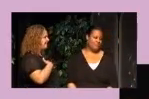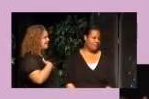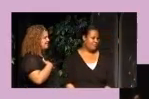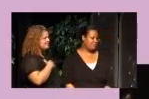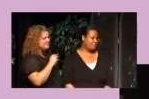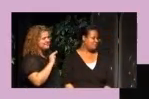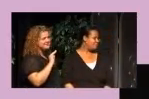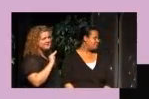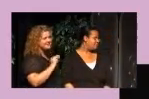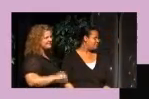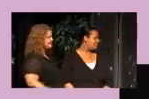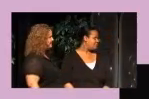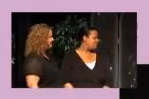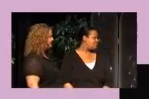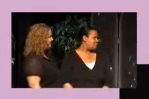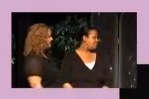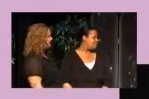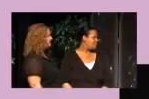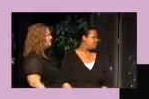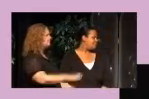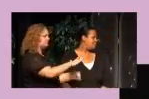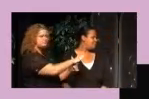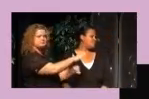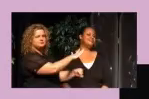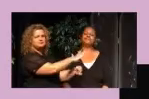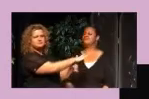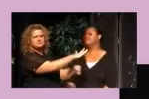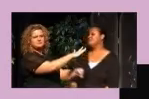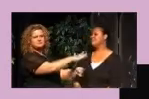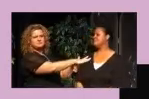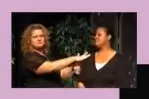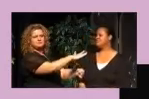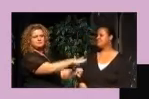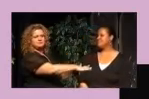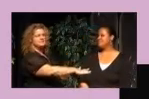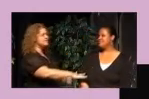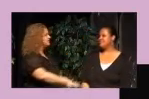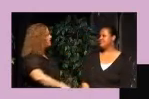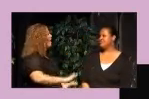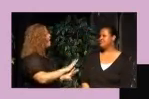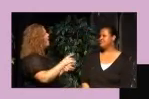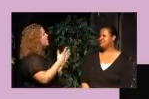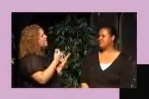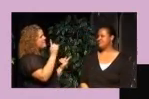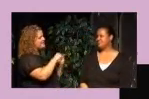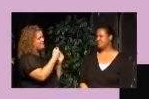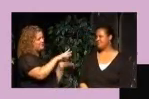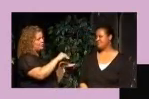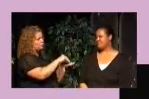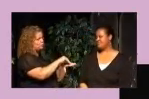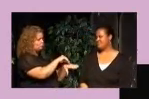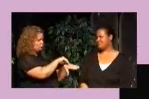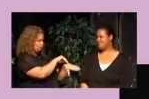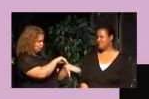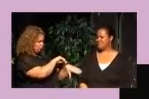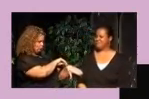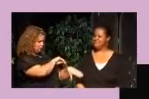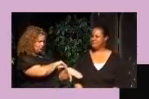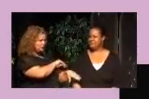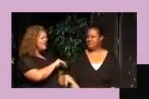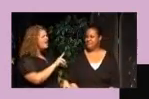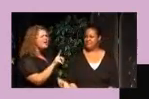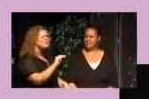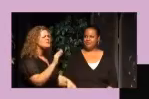Oh, Miss Verde. Okay. Right, let's go. Now, when he's finished kissing my hands... That's rare.